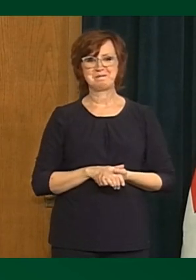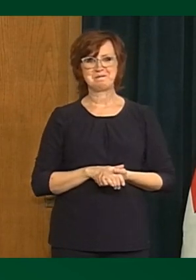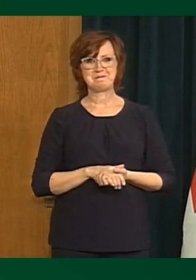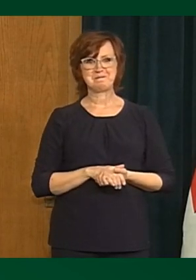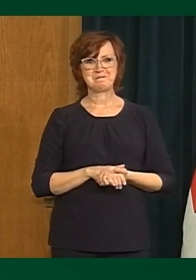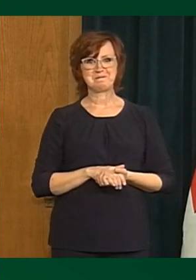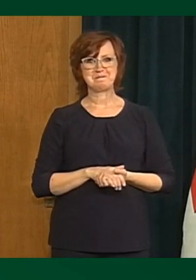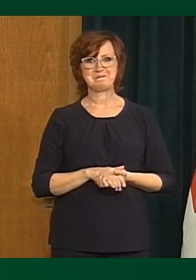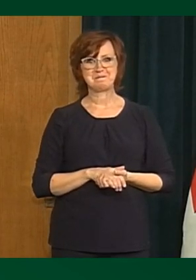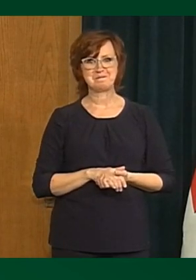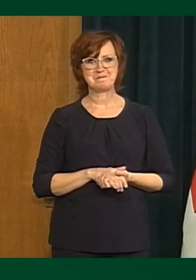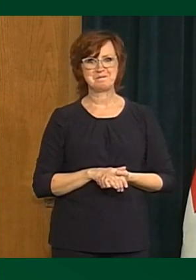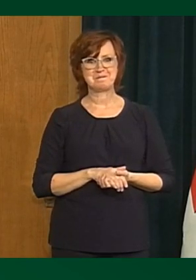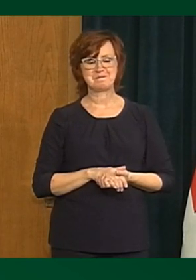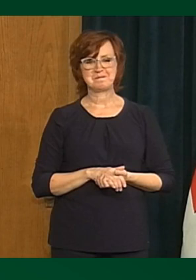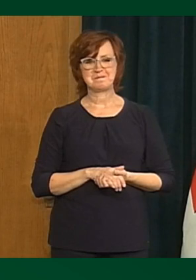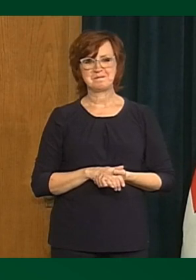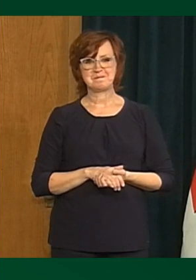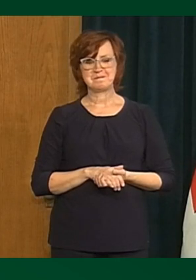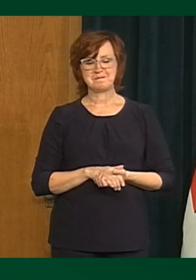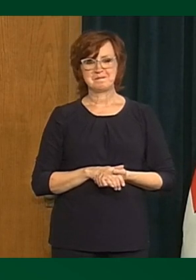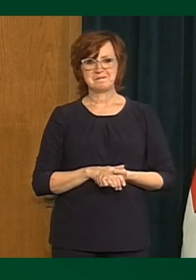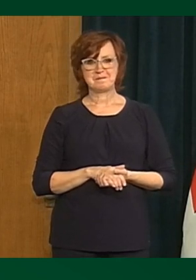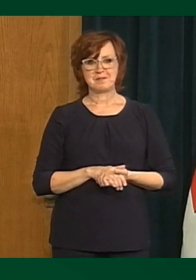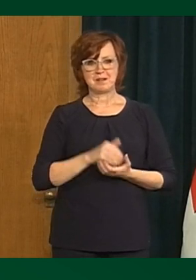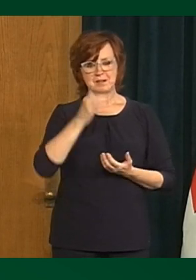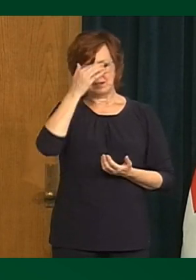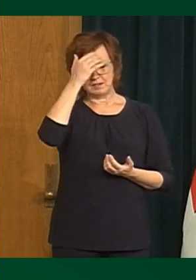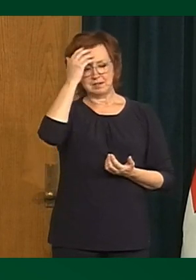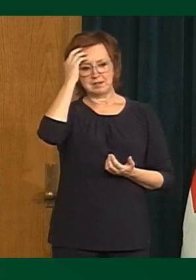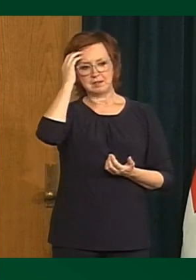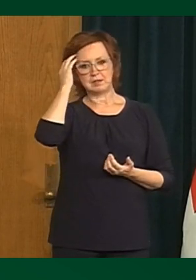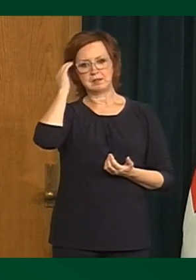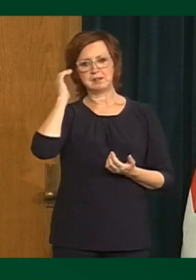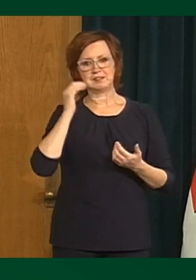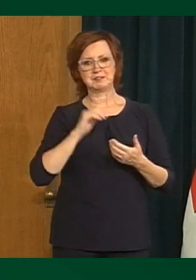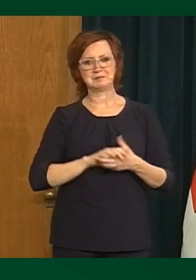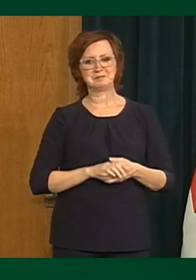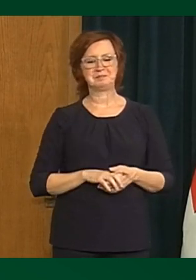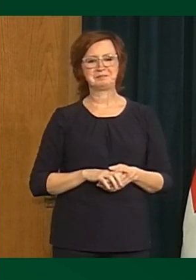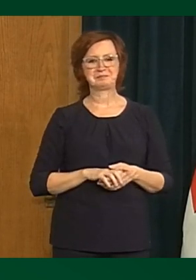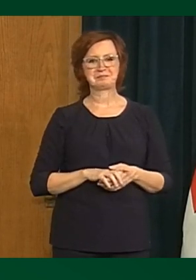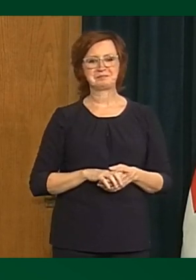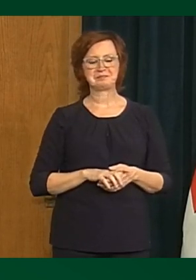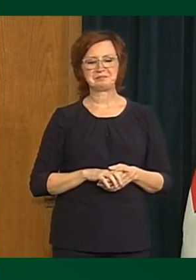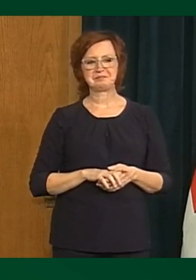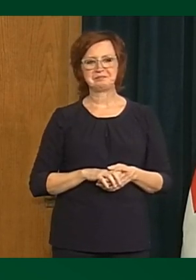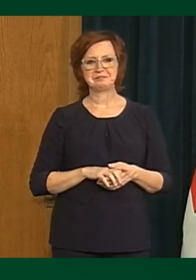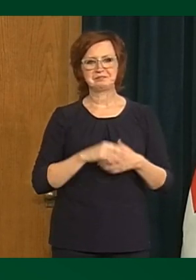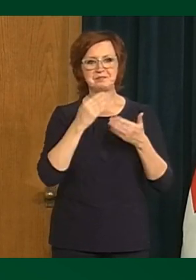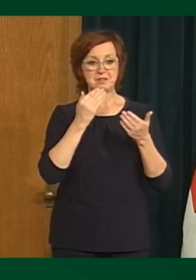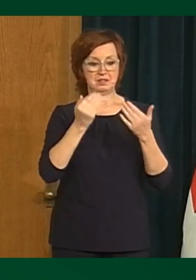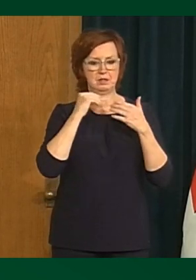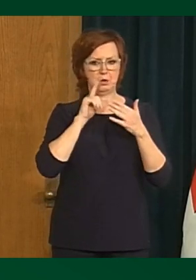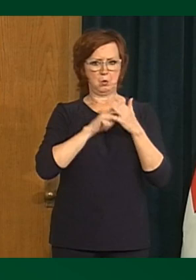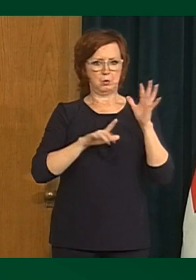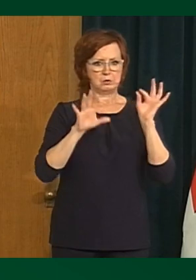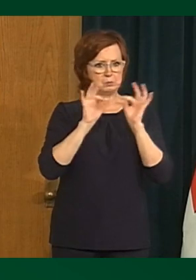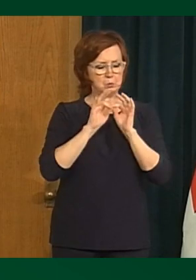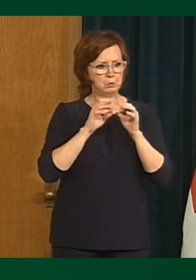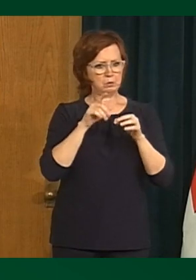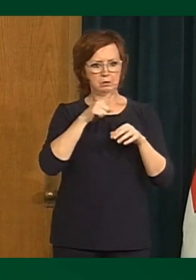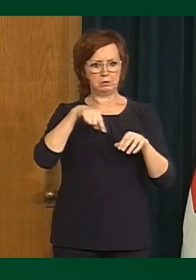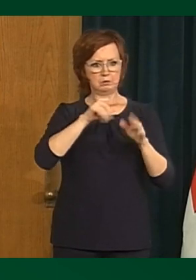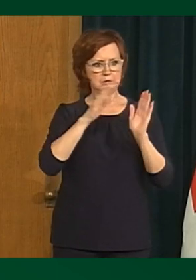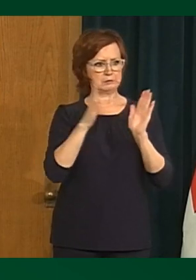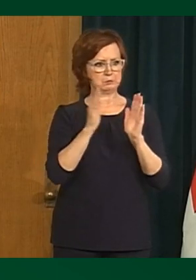are locked out. What is needs to be done in terms of public safety to ensure both the safety of farmers